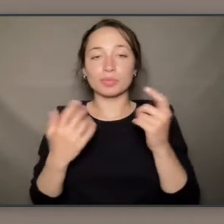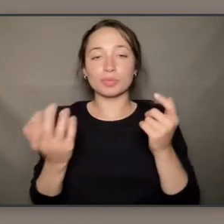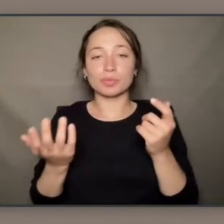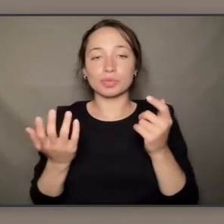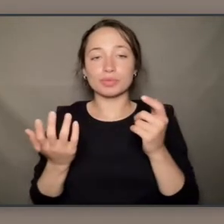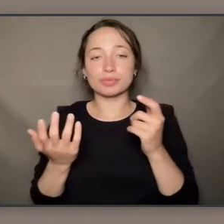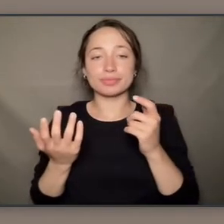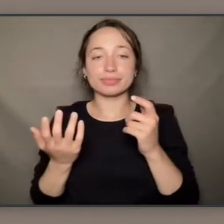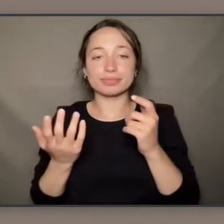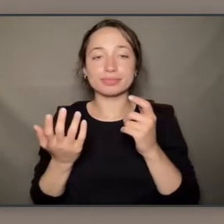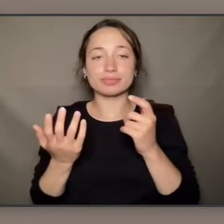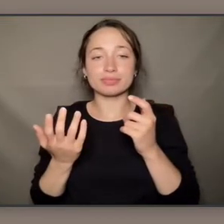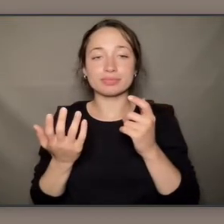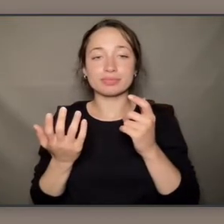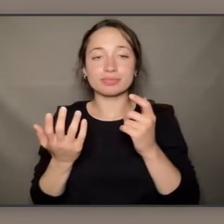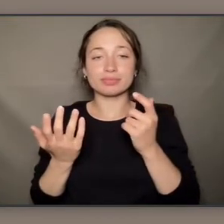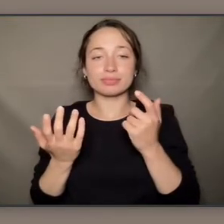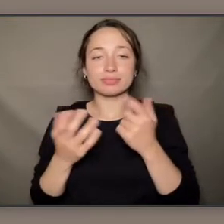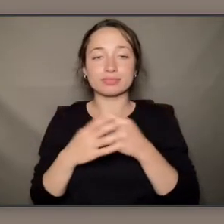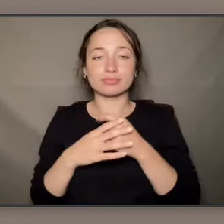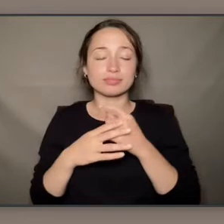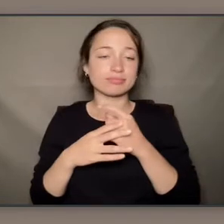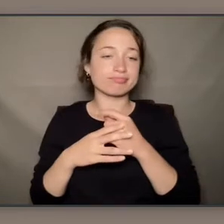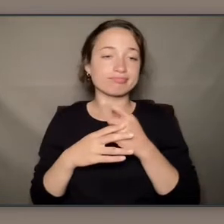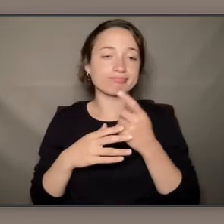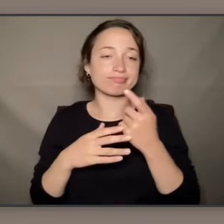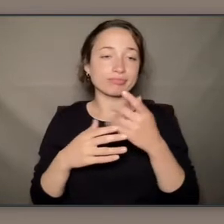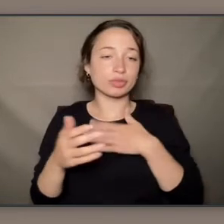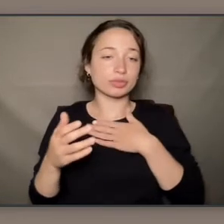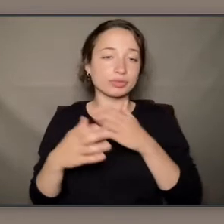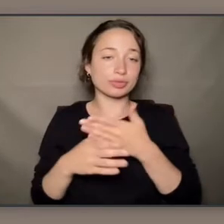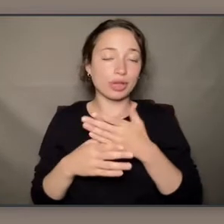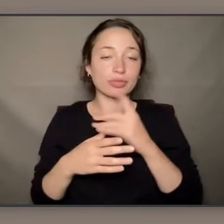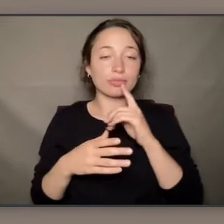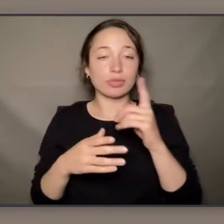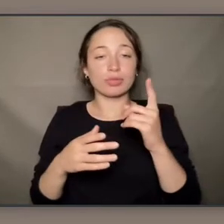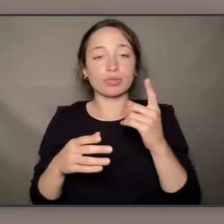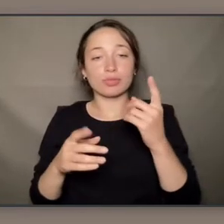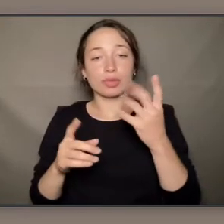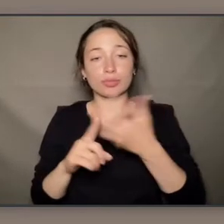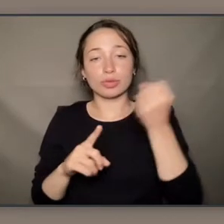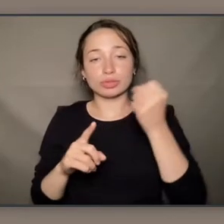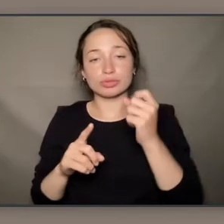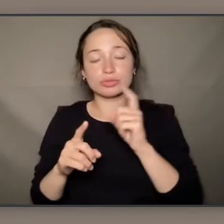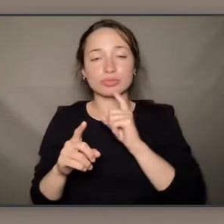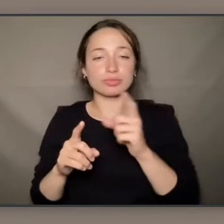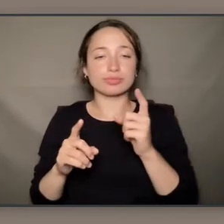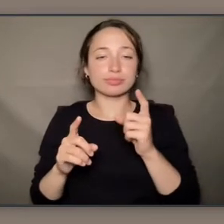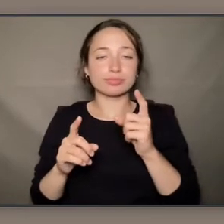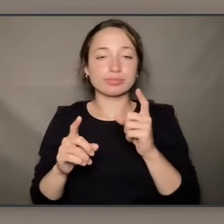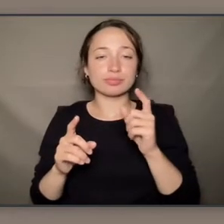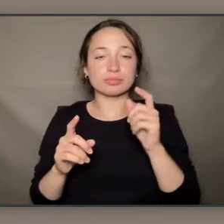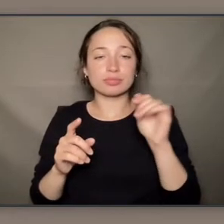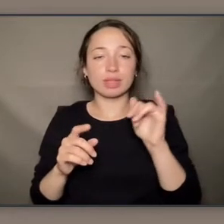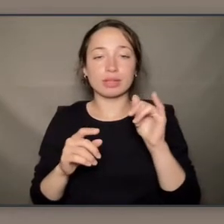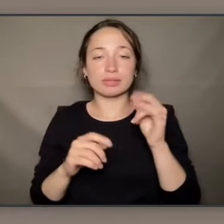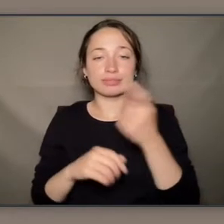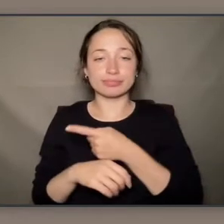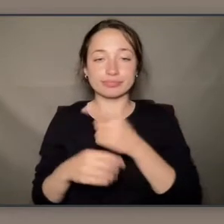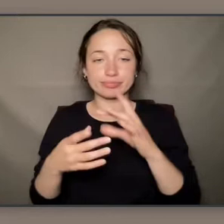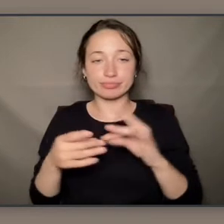whatever information the people were willing to share. Appropriation is, as Atula